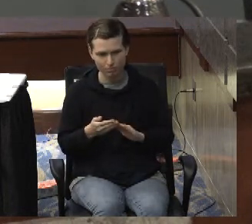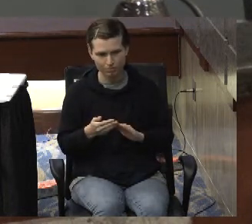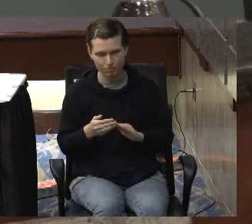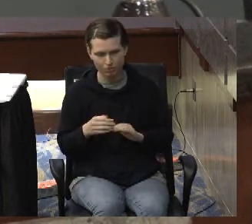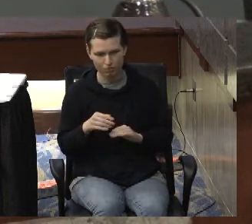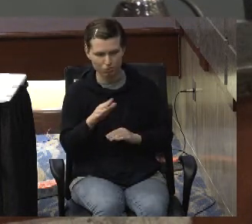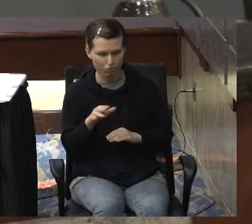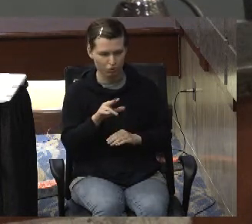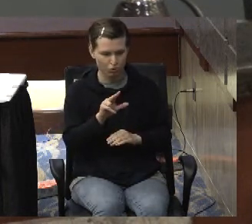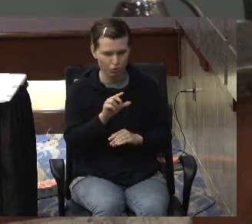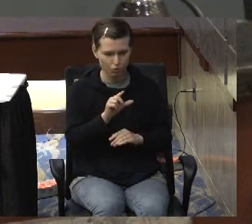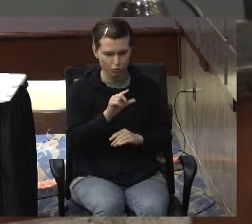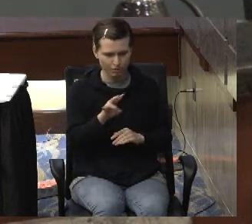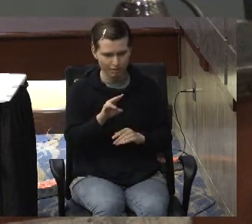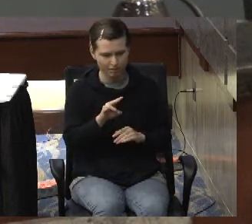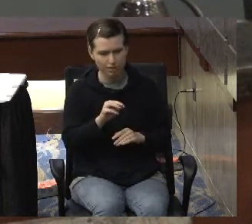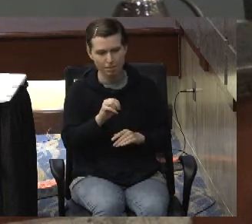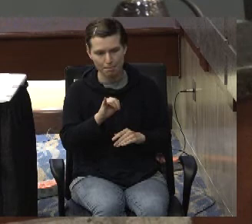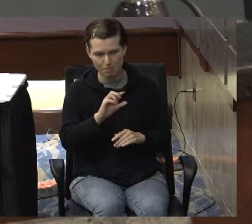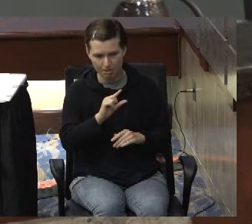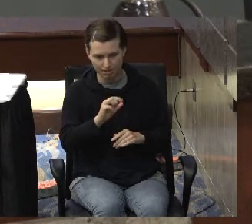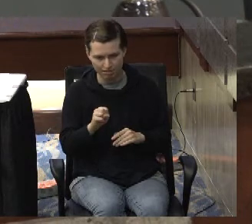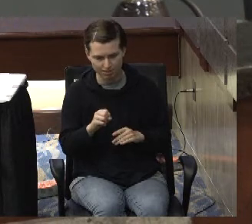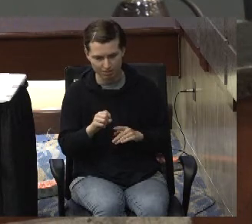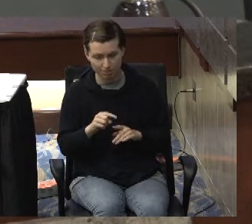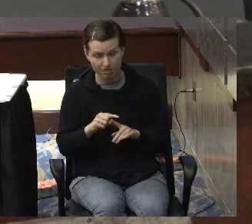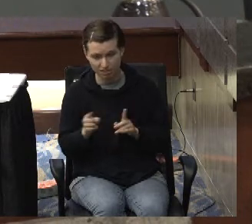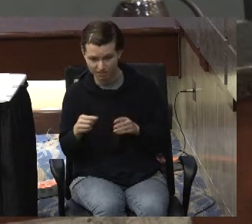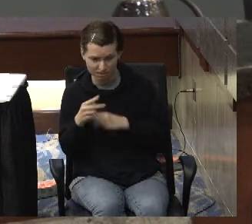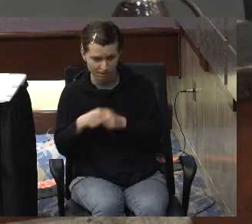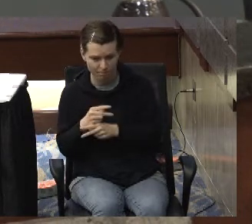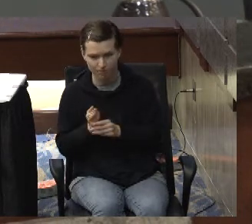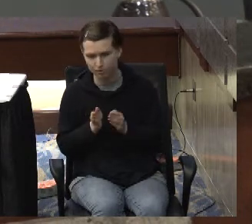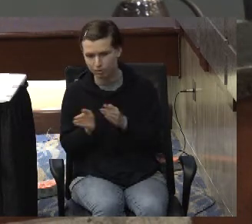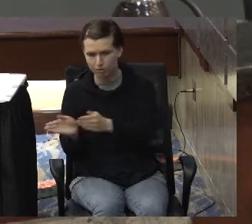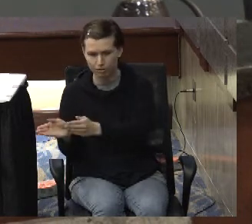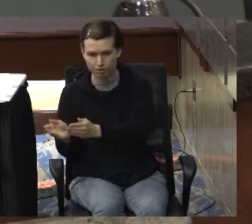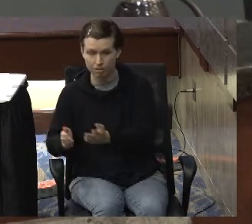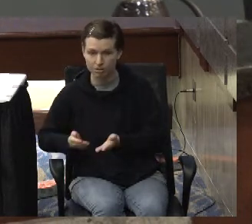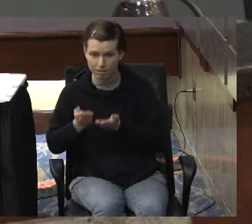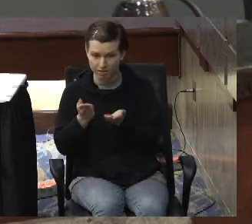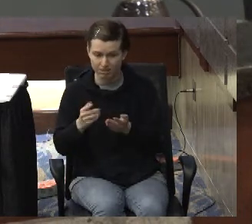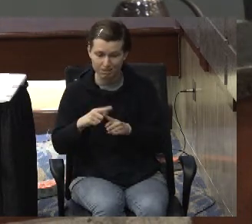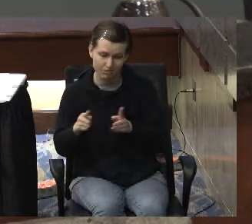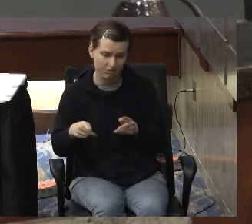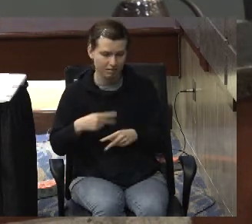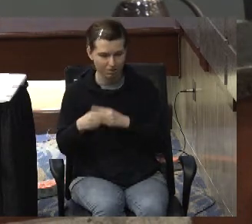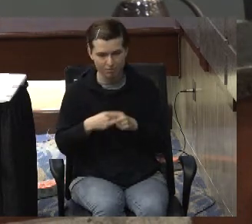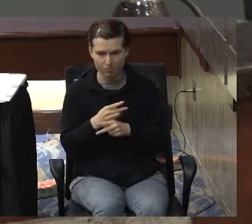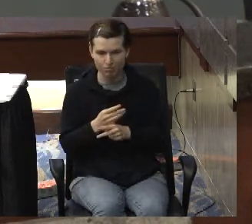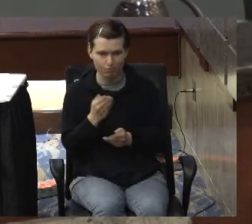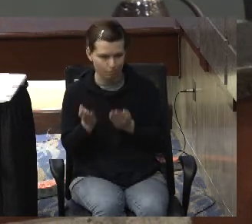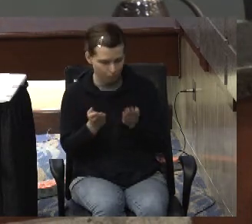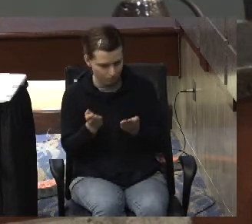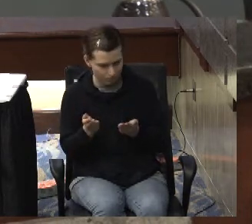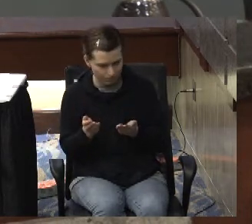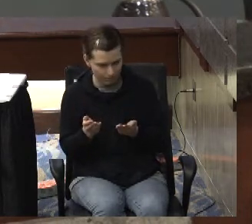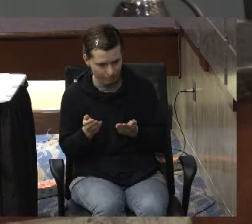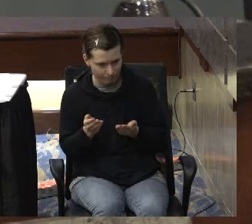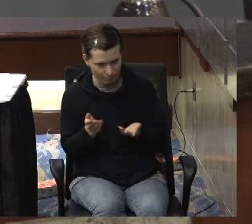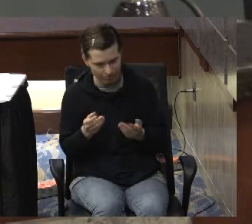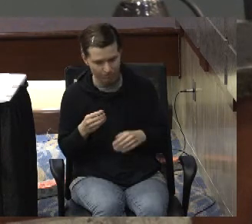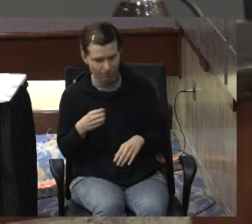location. It's a different type of route Every that's day. providing a different type of service. And when the staff puts in the